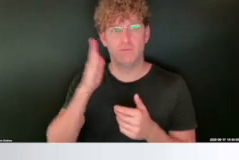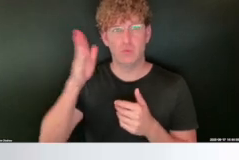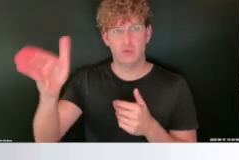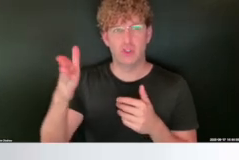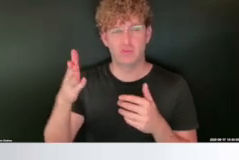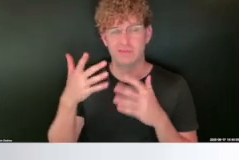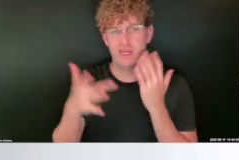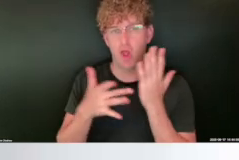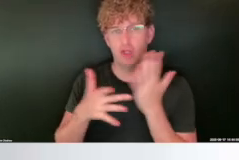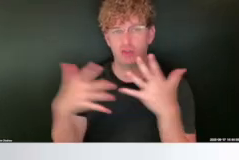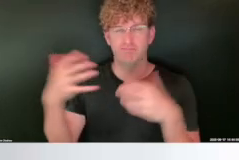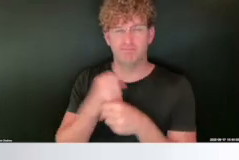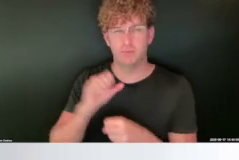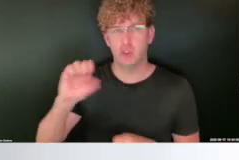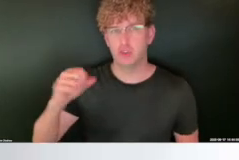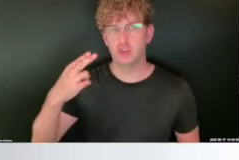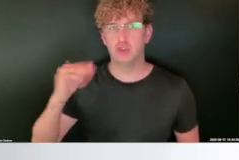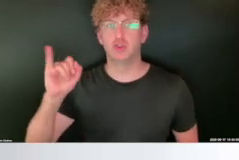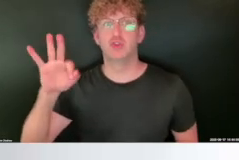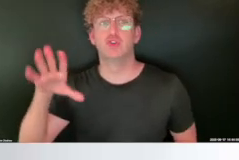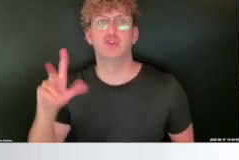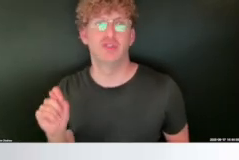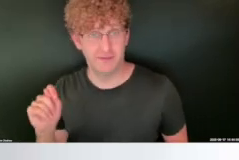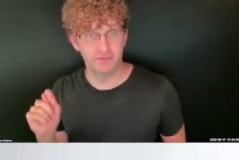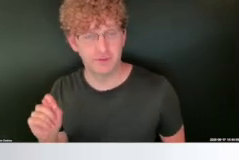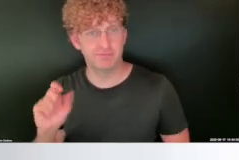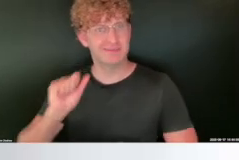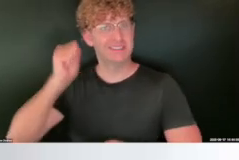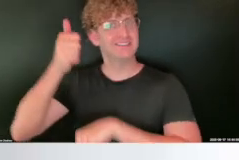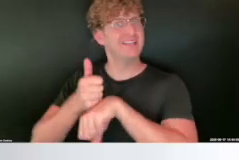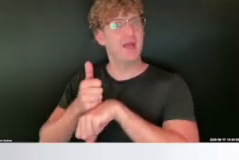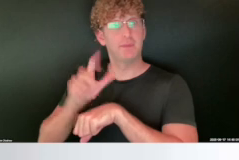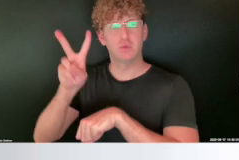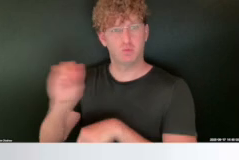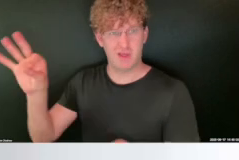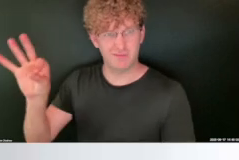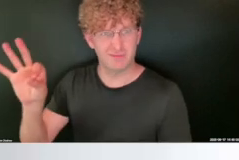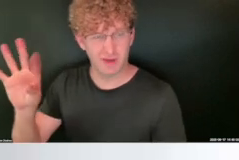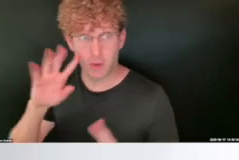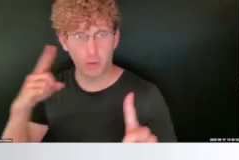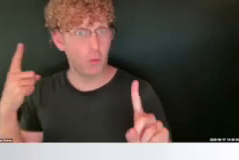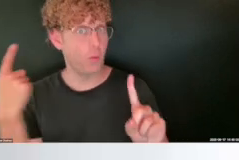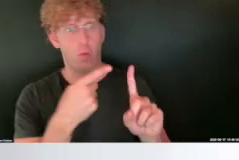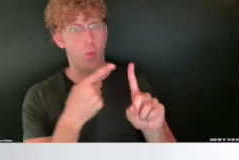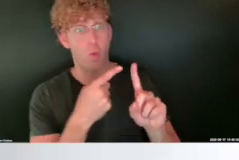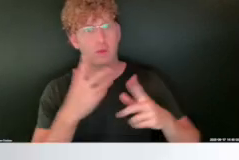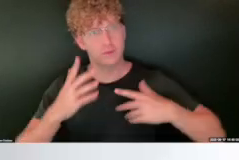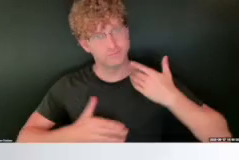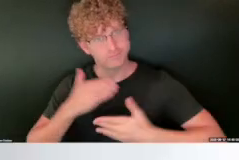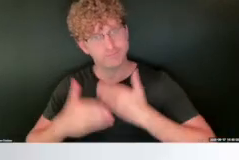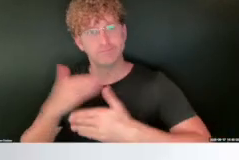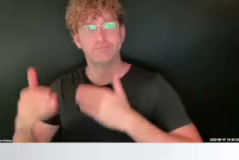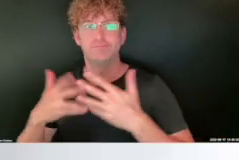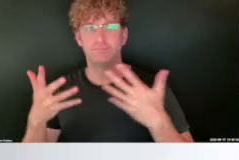Pilot Project Program, was established in 2009. The goal of the program is to accelerate the adoption of